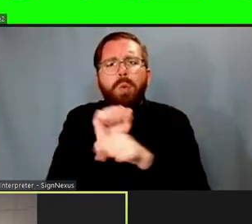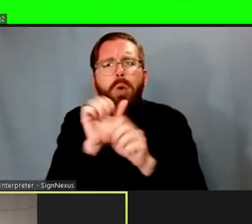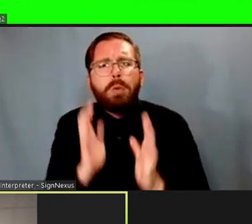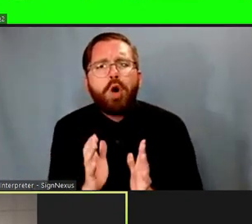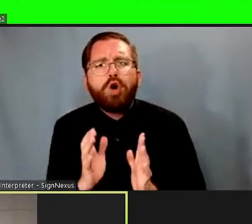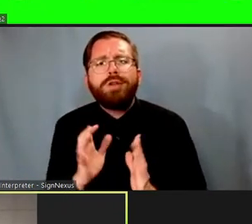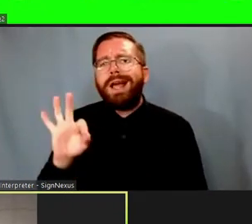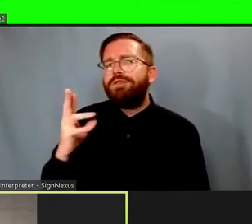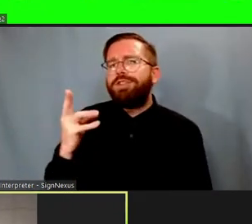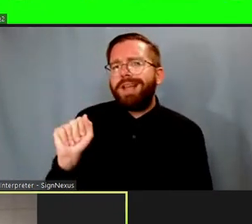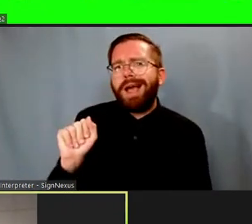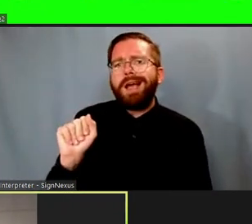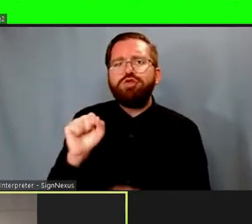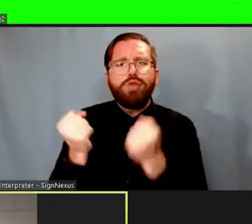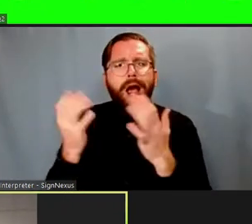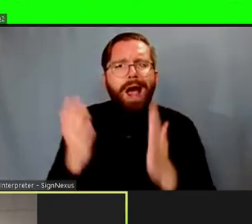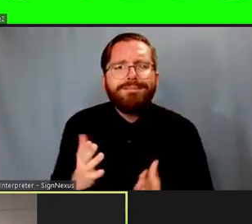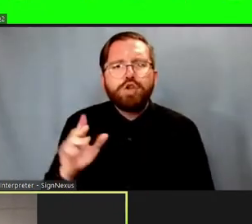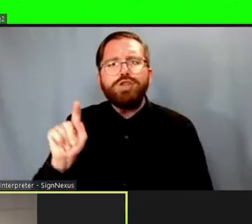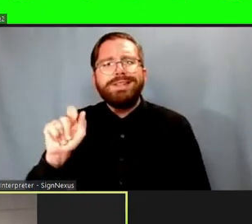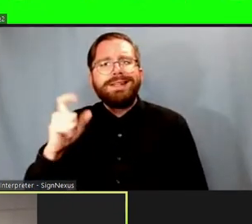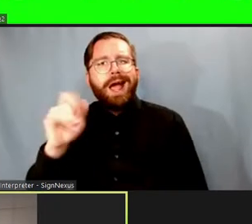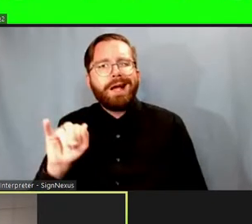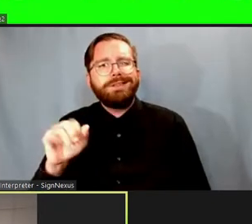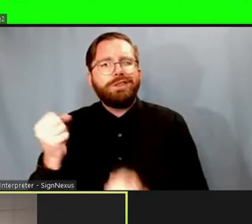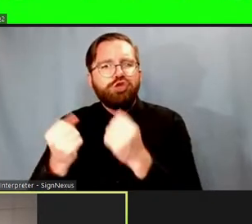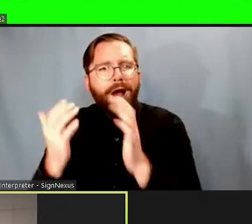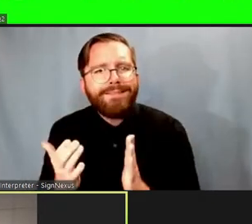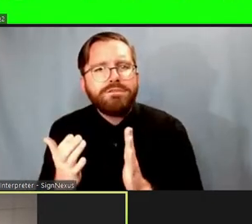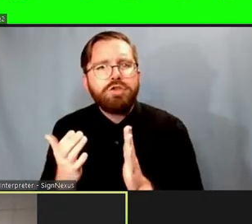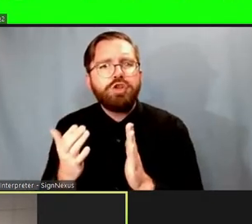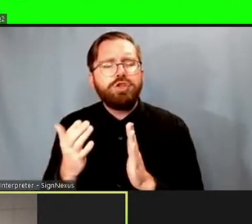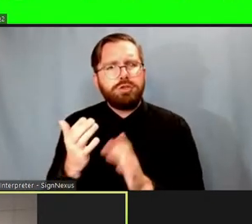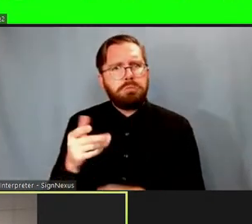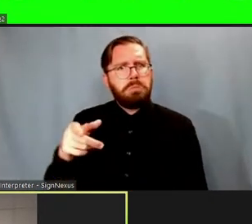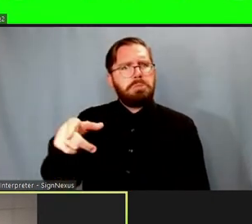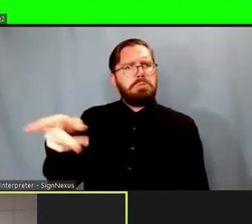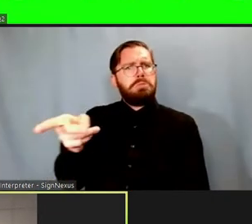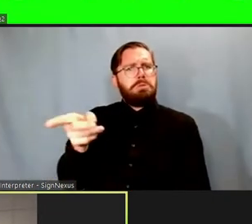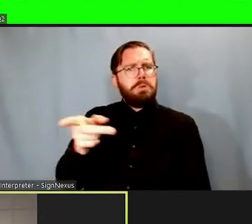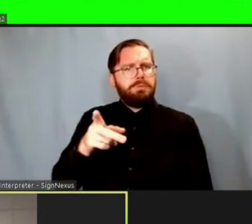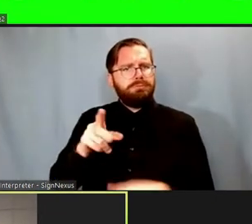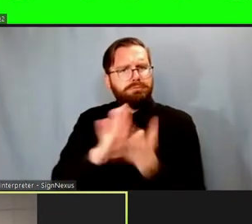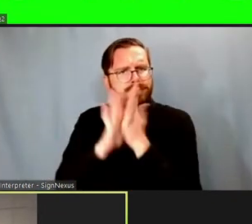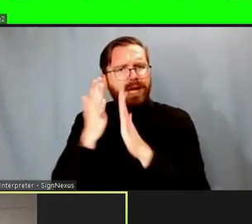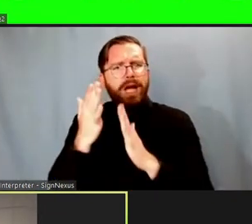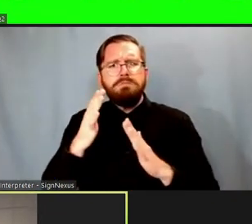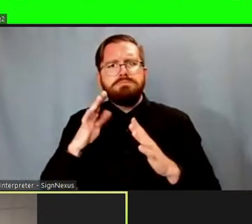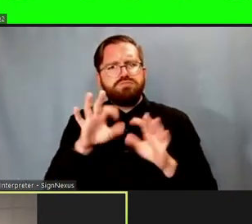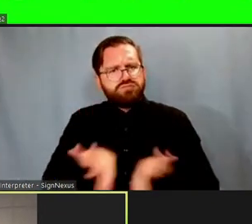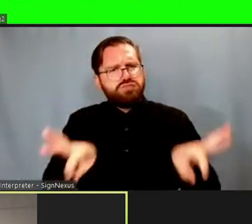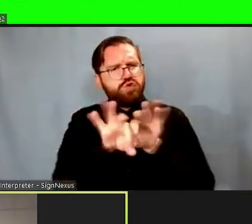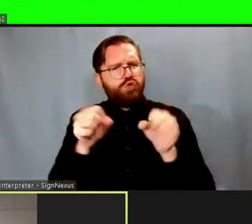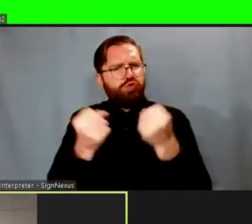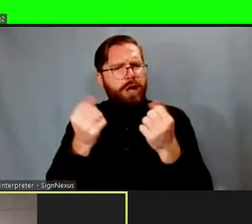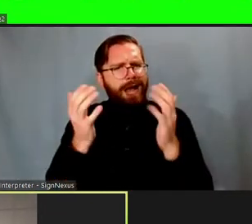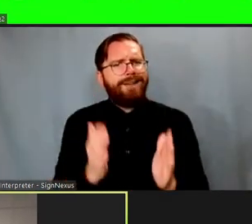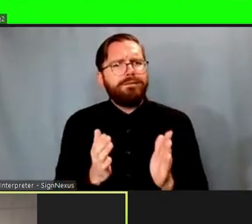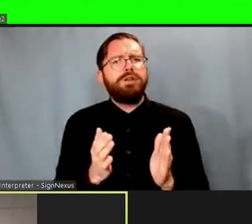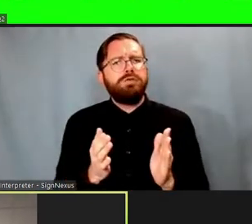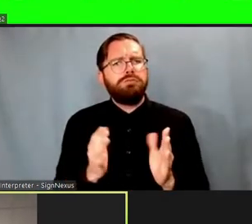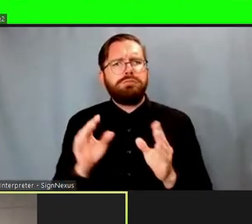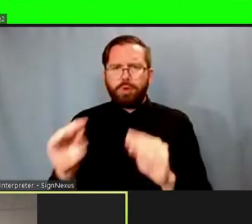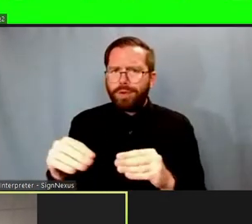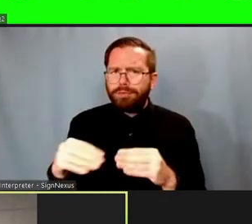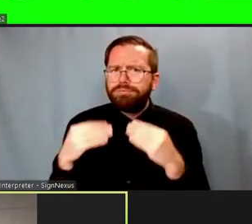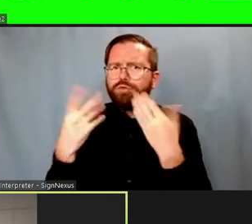the taxi drivers they were the ones that became the essential drivers and they were giving protocol to the